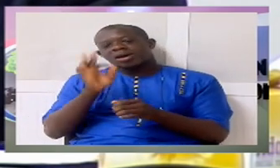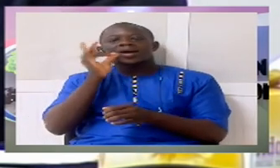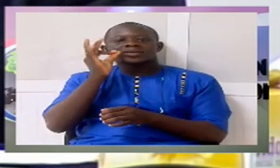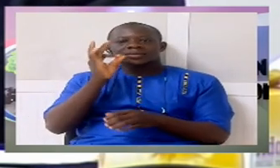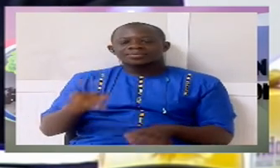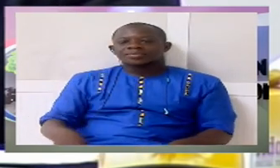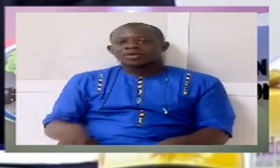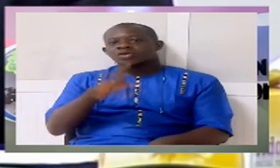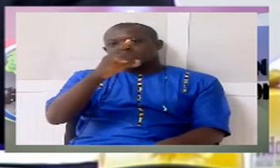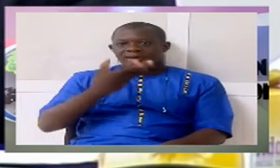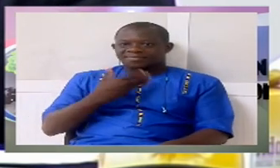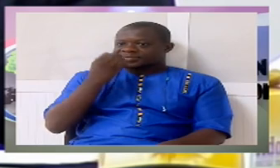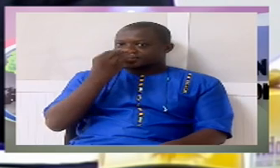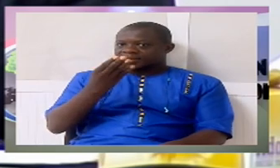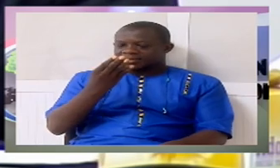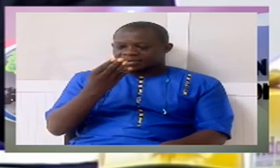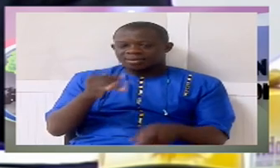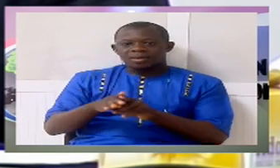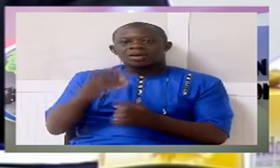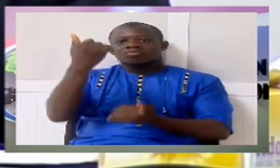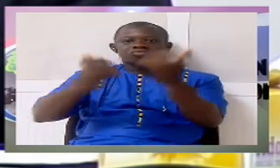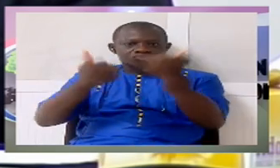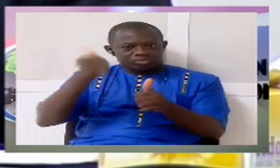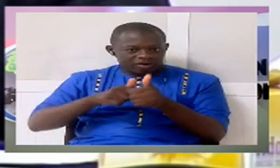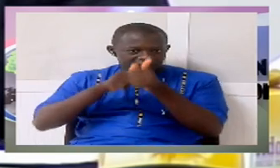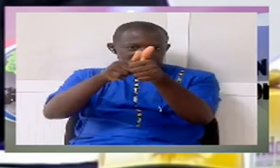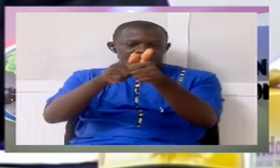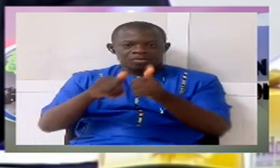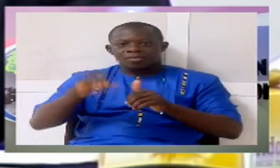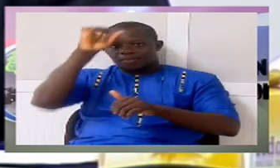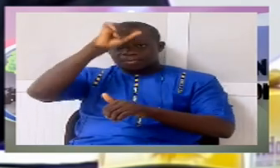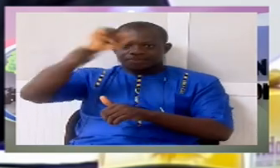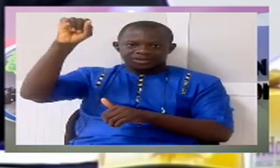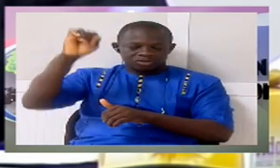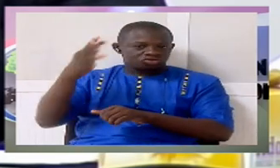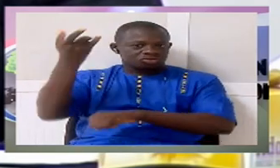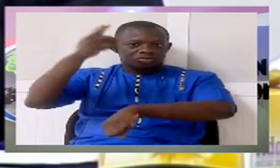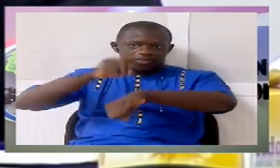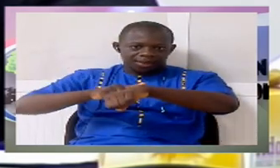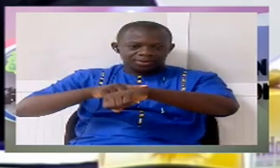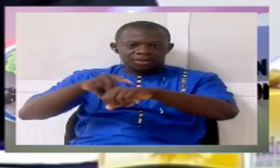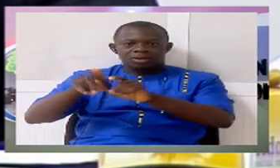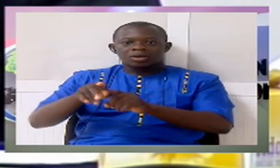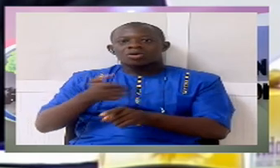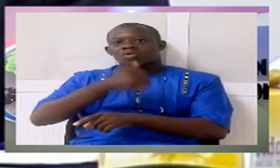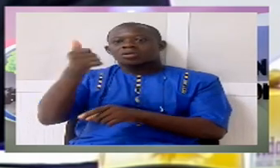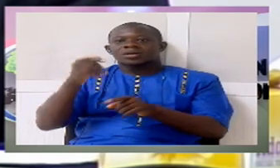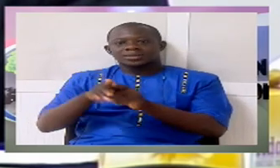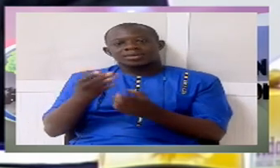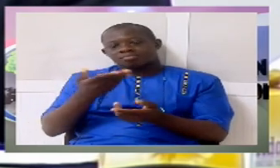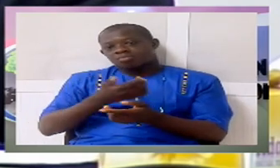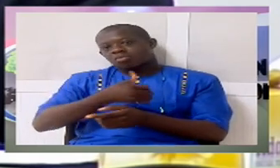have said that the convoy, sometimes cars were fired